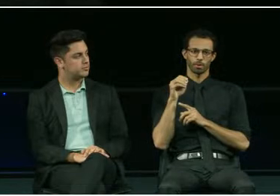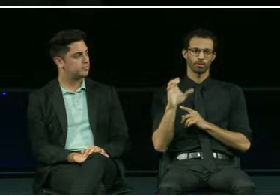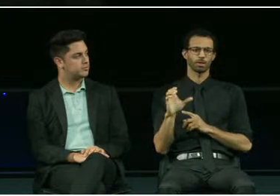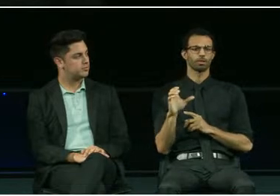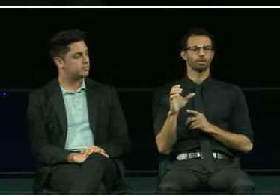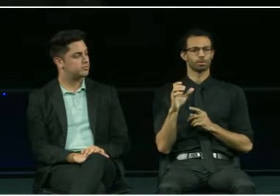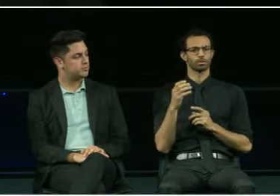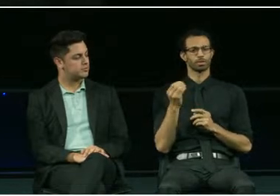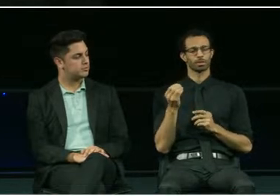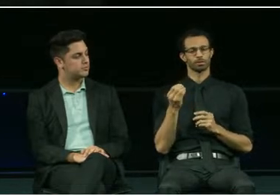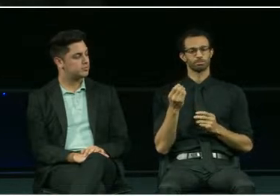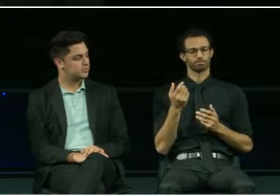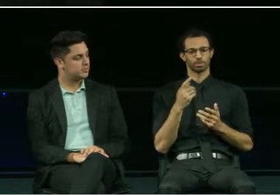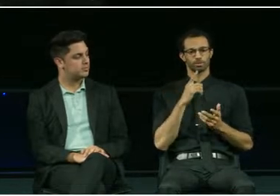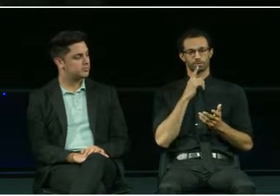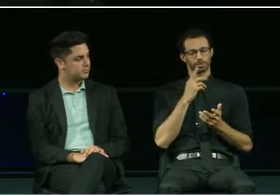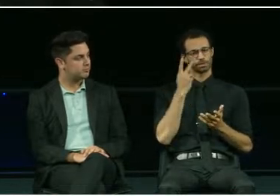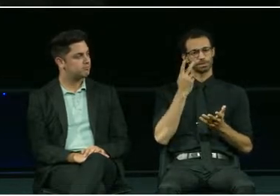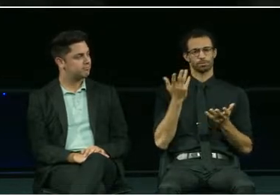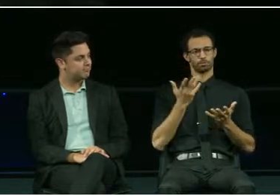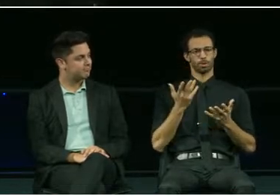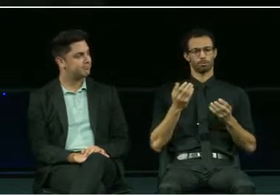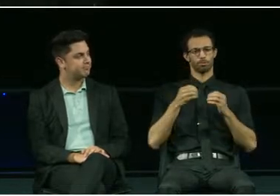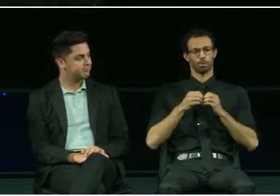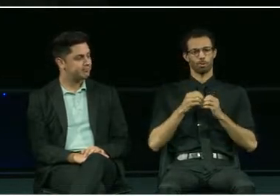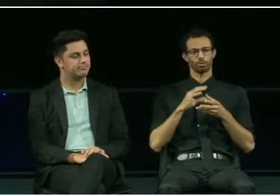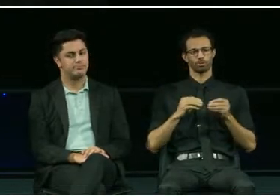and let's look back and see what there is to say.